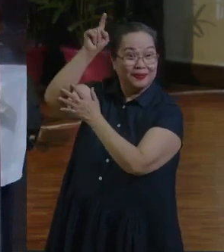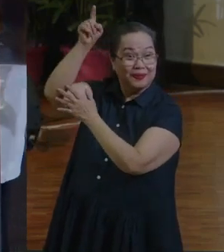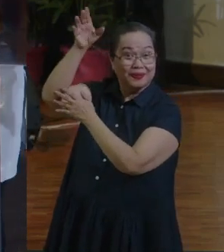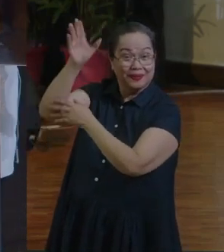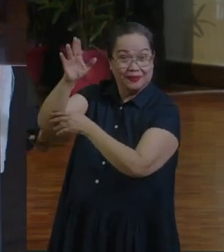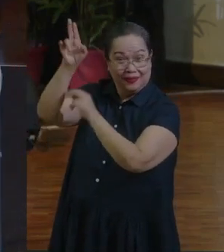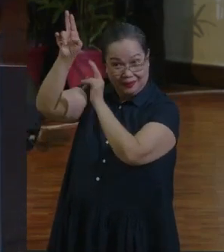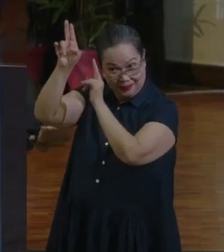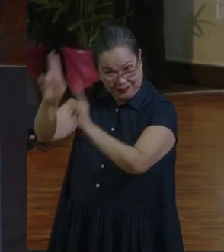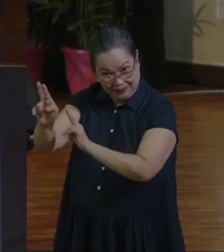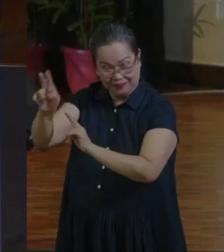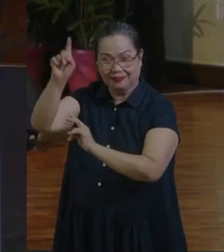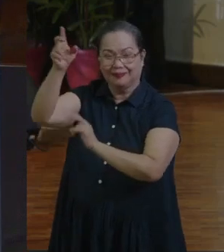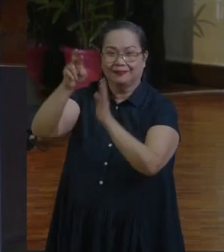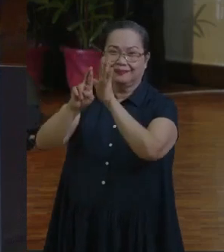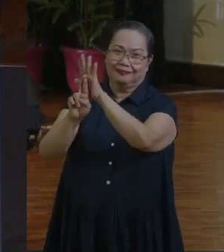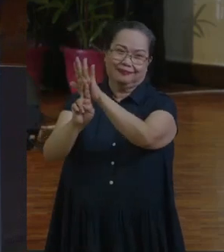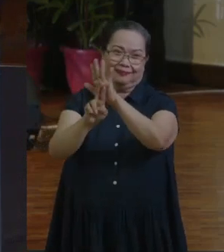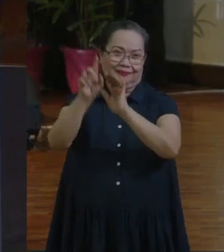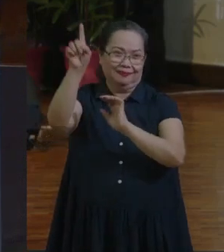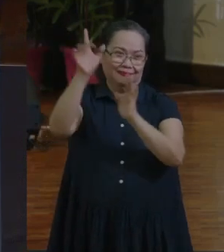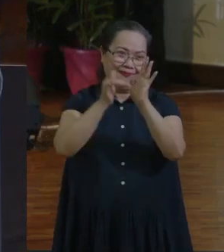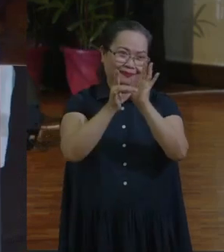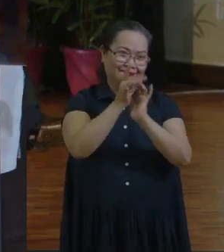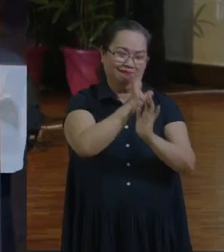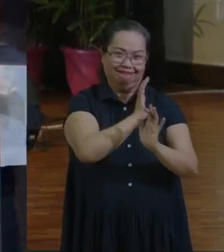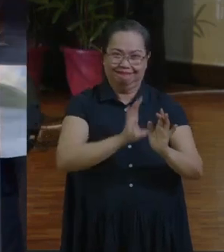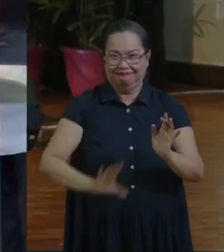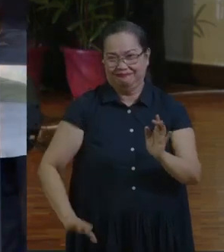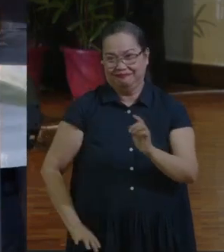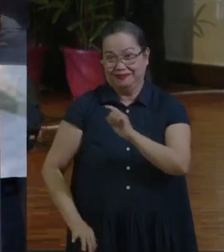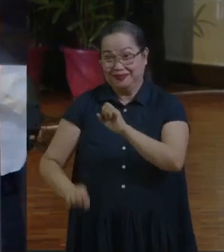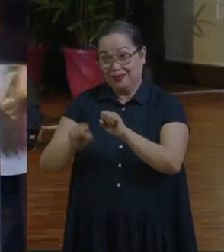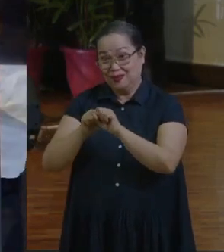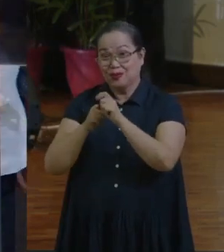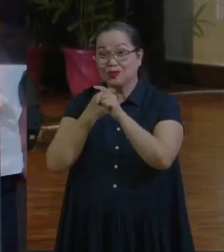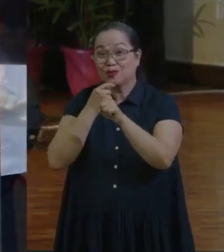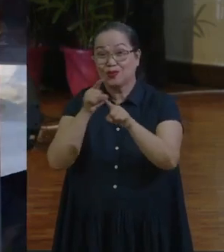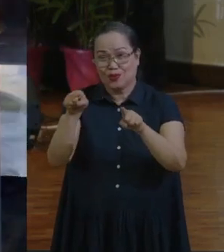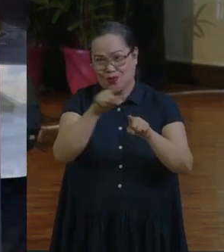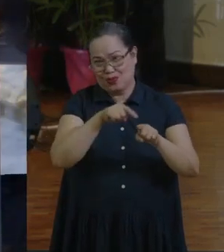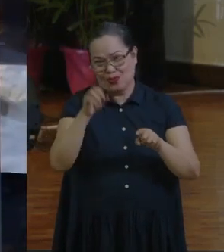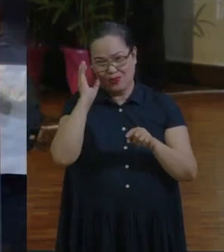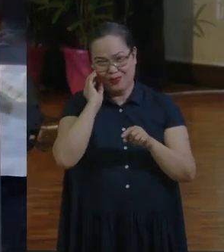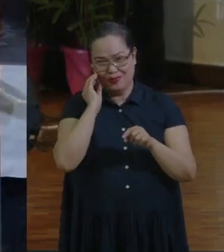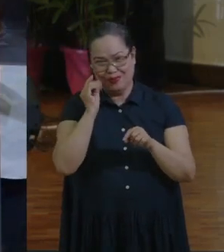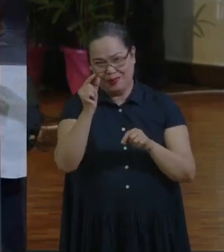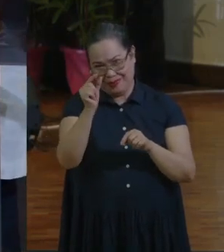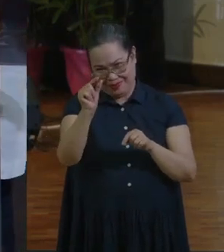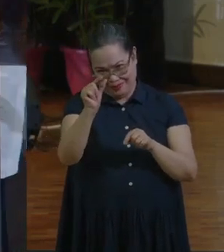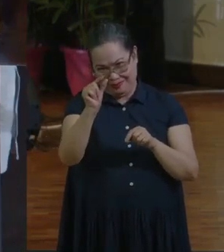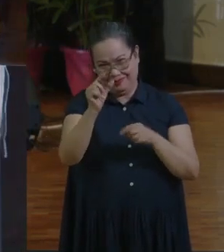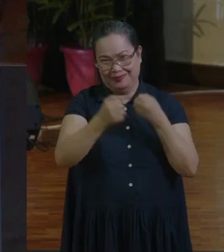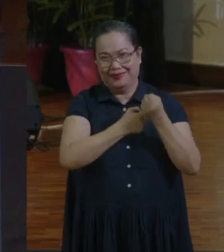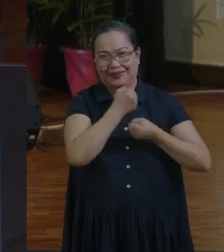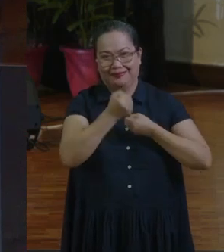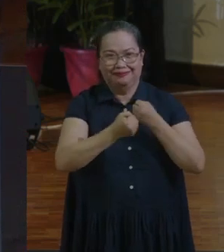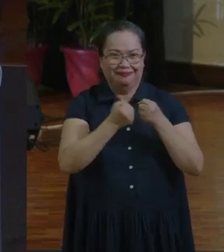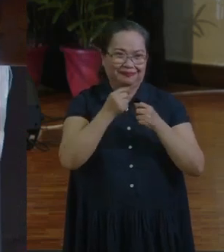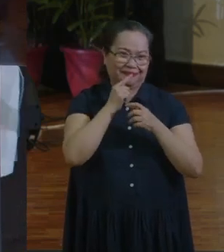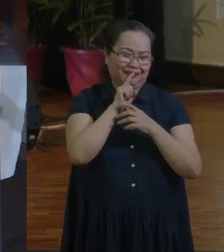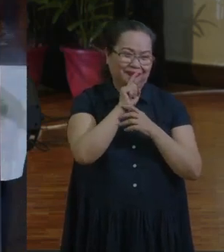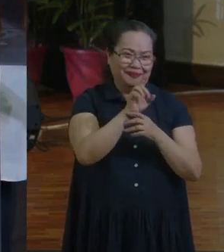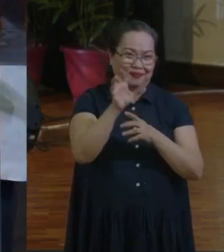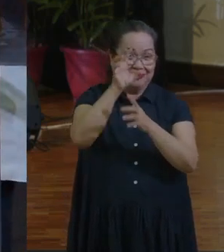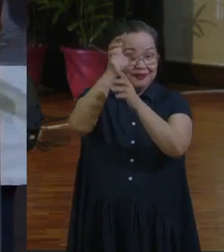and honor at the revelation of Jesus Christ. Marami siyang mga pangako, mga kapatid. Yan ang ating